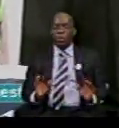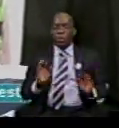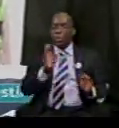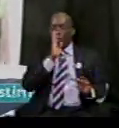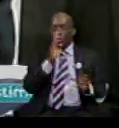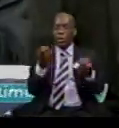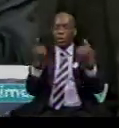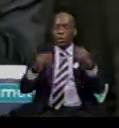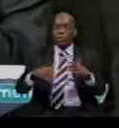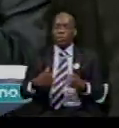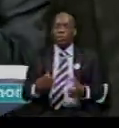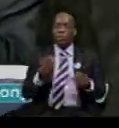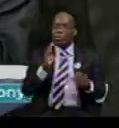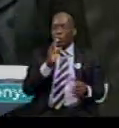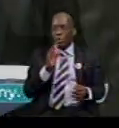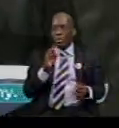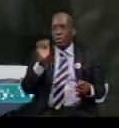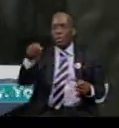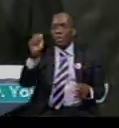that? Yes.